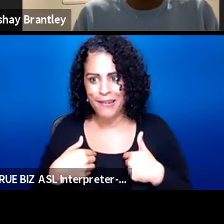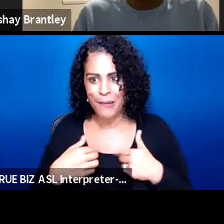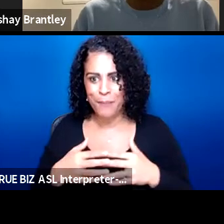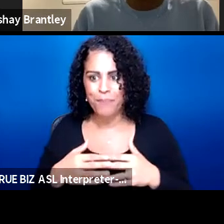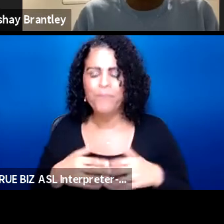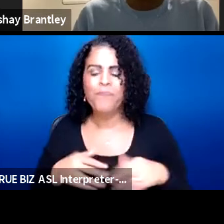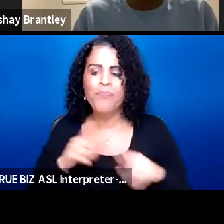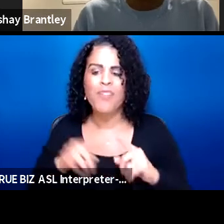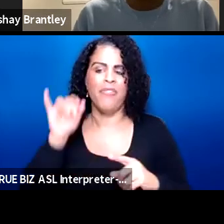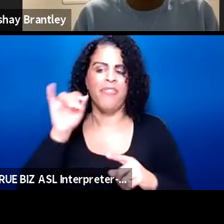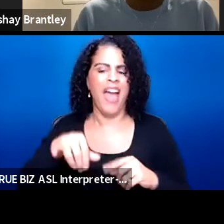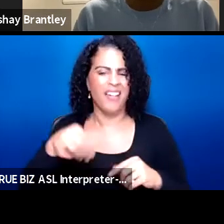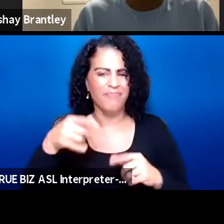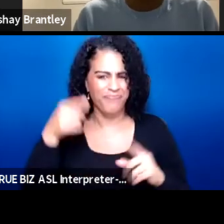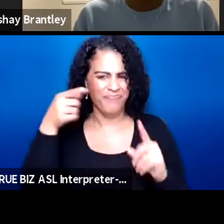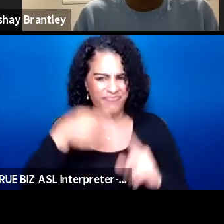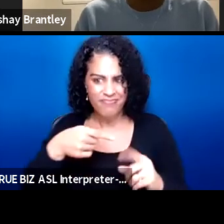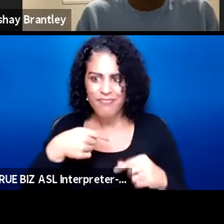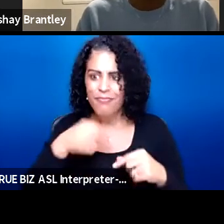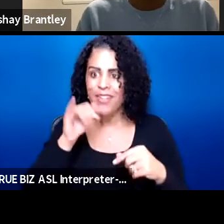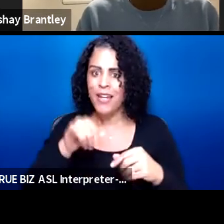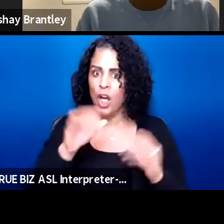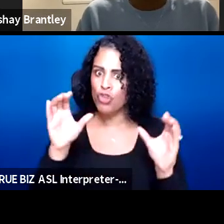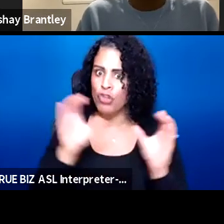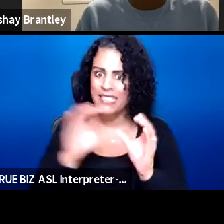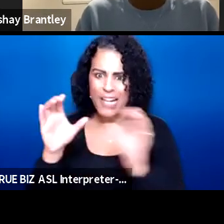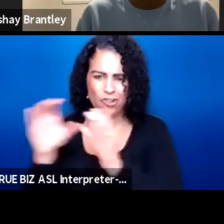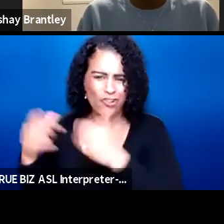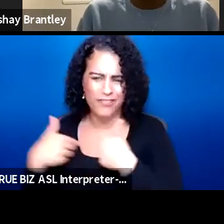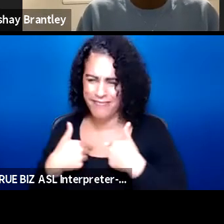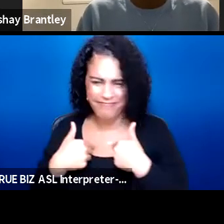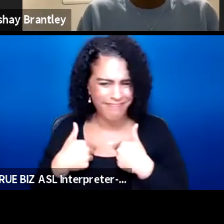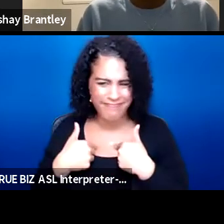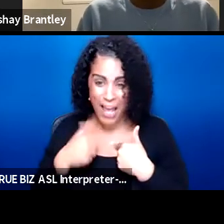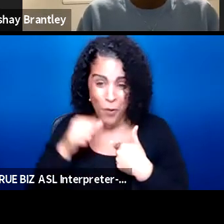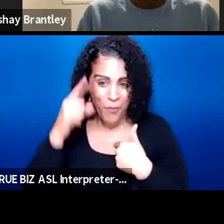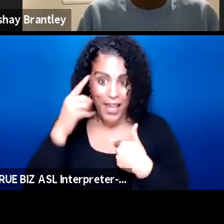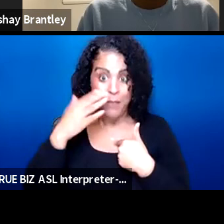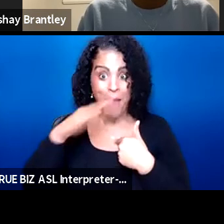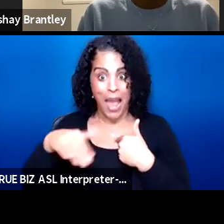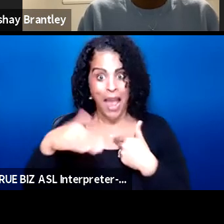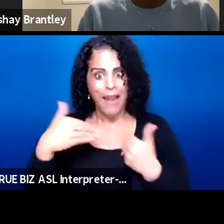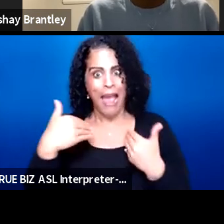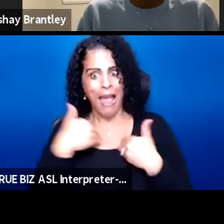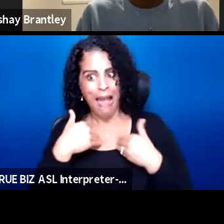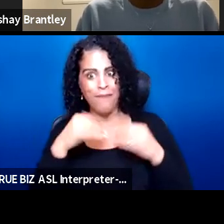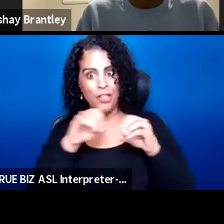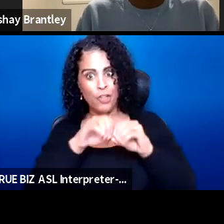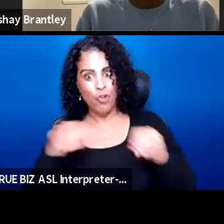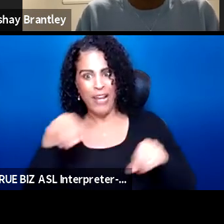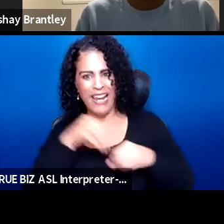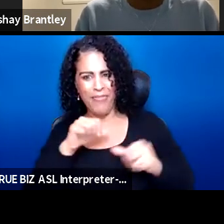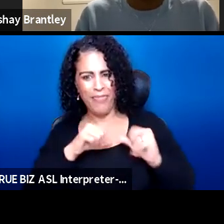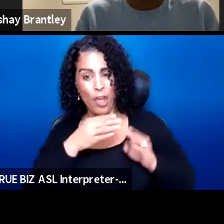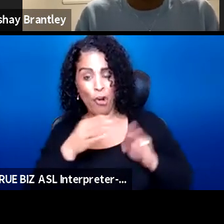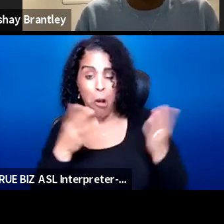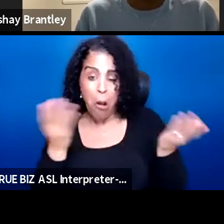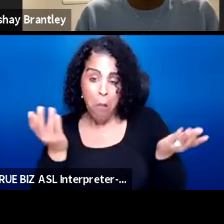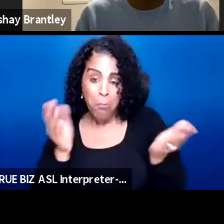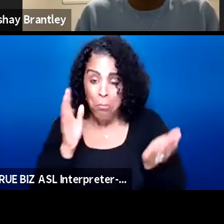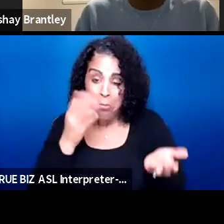But that's the thing, like, this, like, credentials, I don't think it's bad, like, having a degree in theater is, it's not bad, it's great, like,